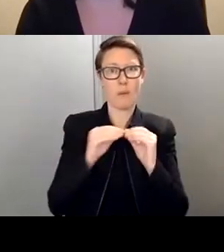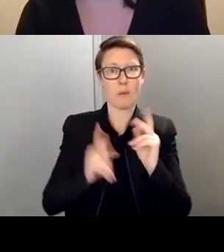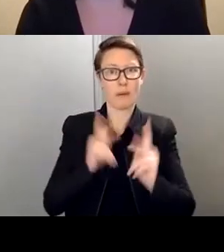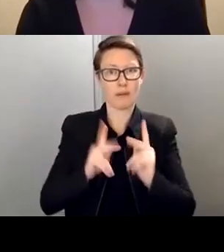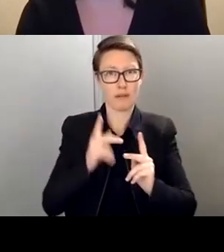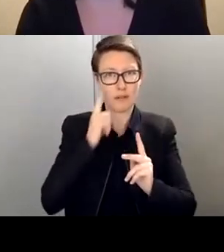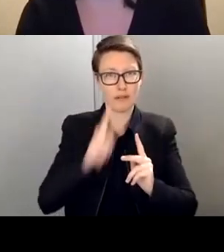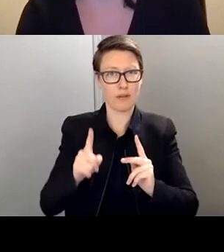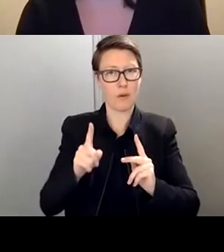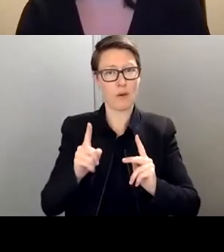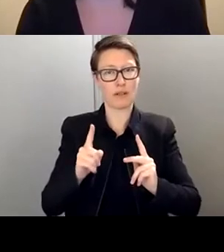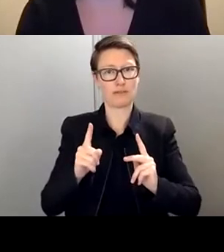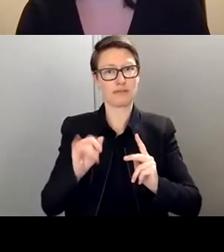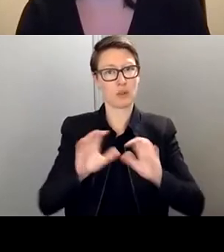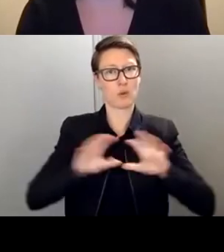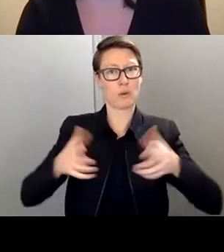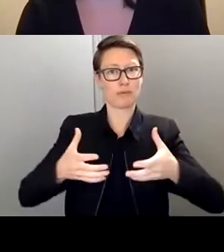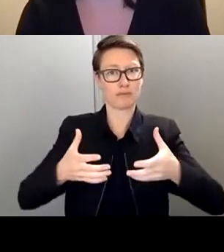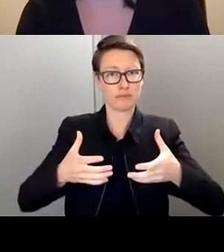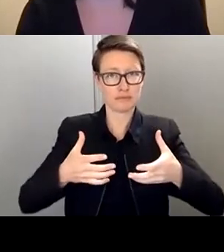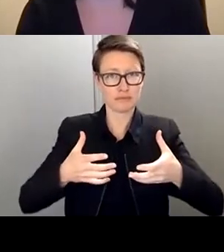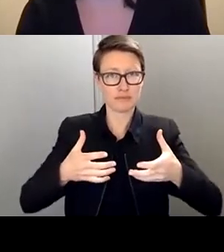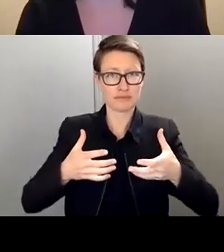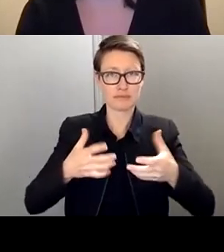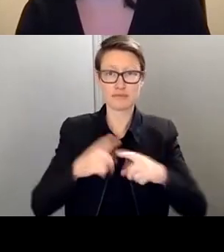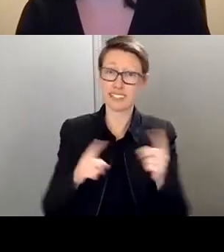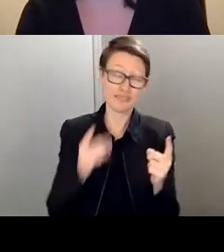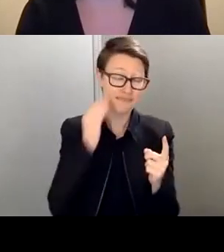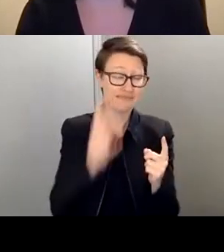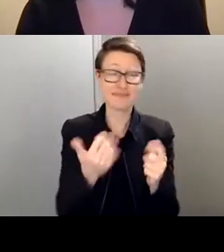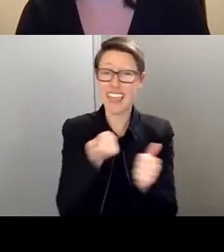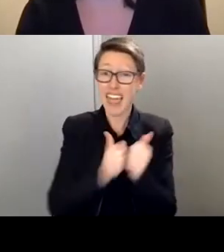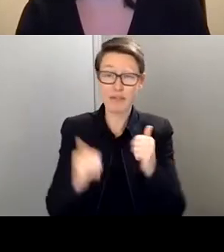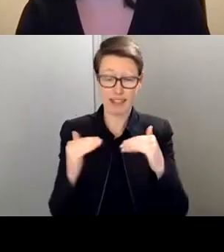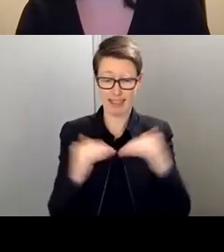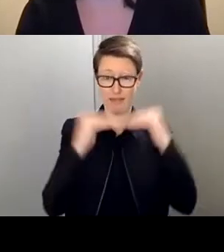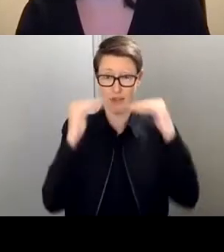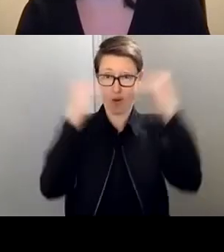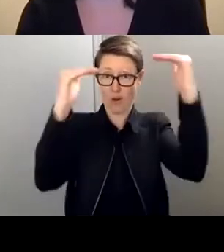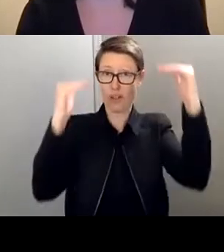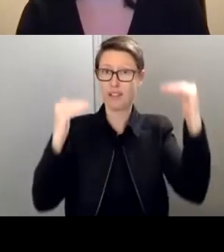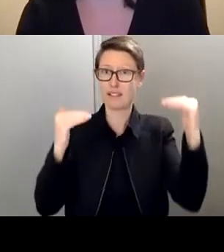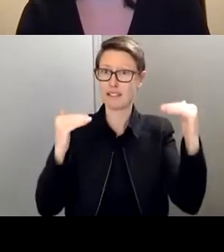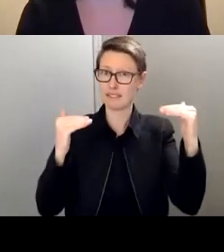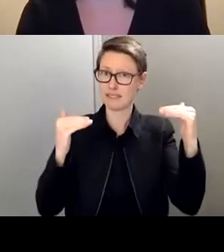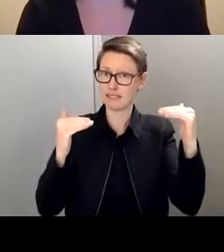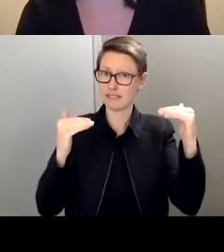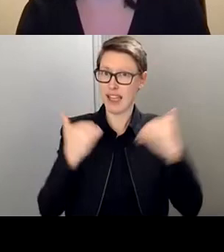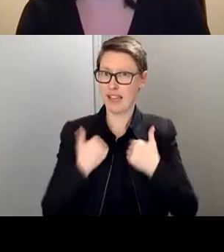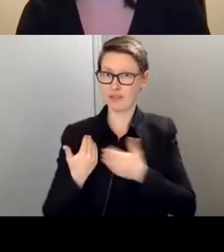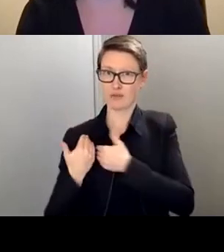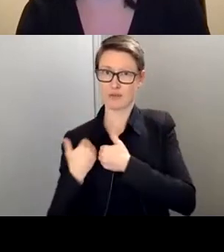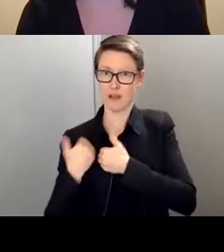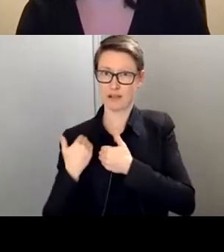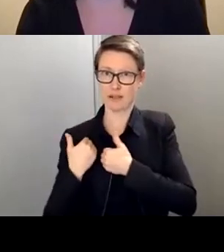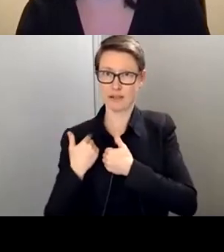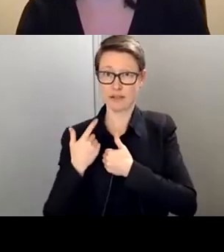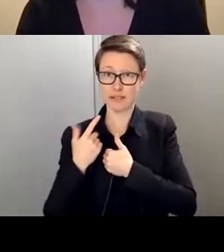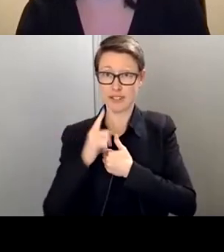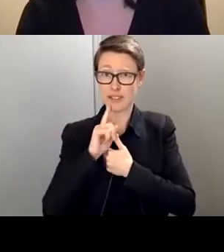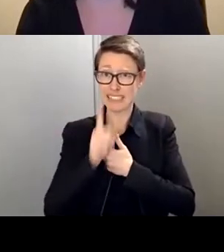that. But it's at every level. And I think it's putting pressure on the folks at the top to greenlight